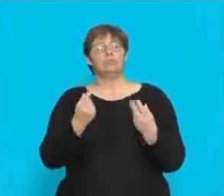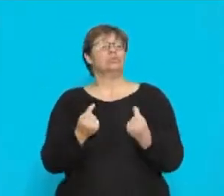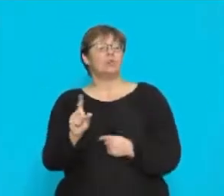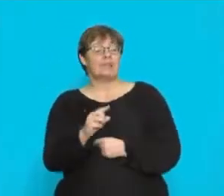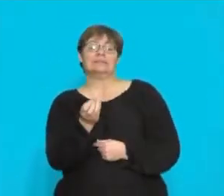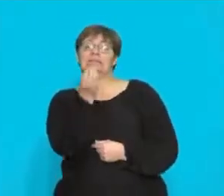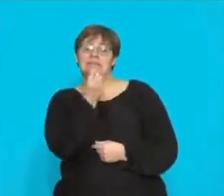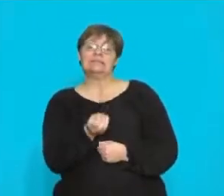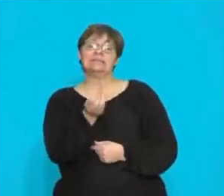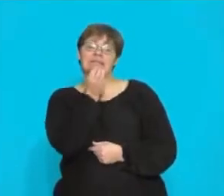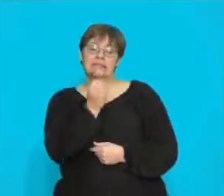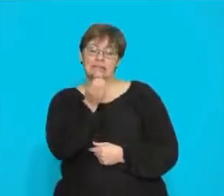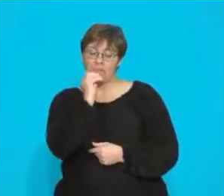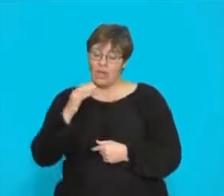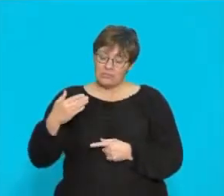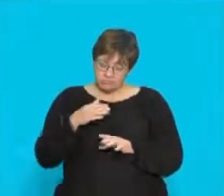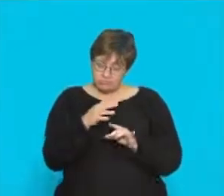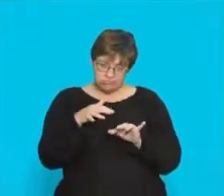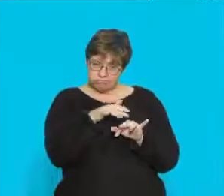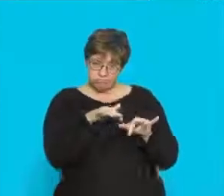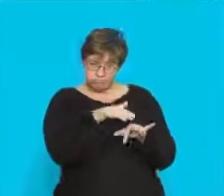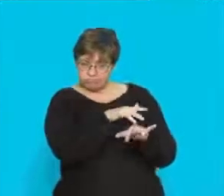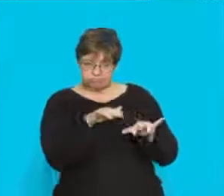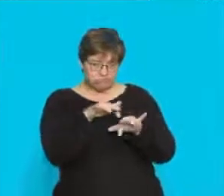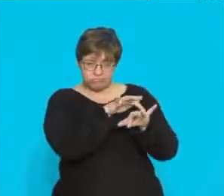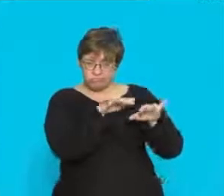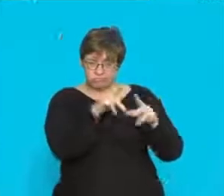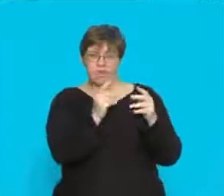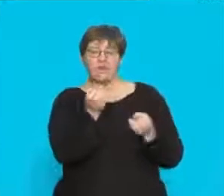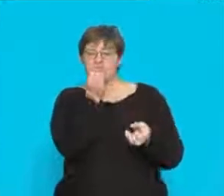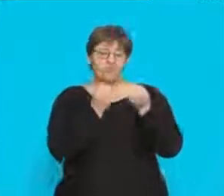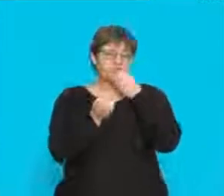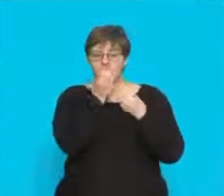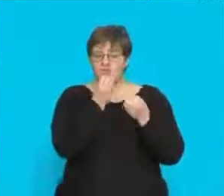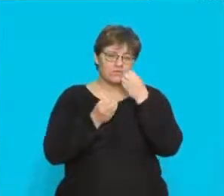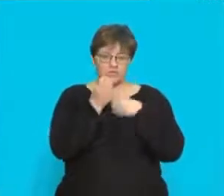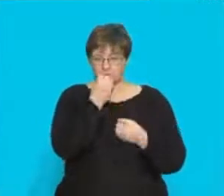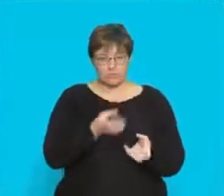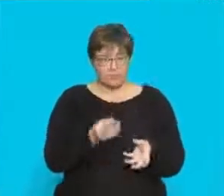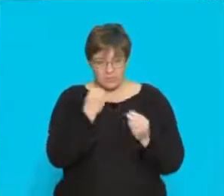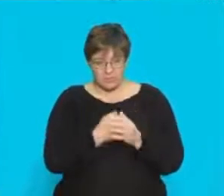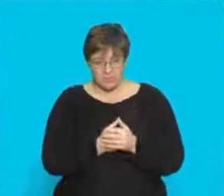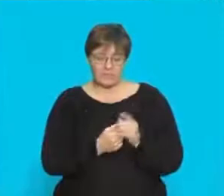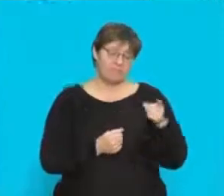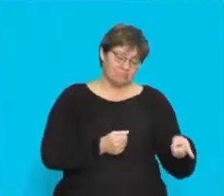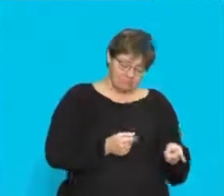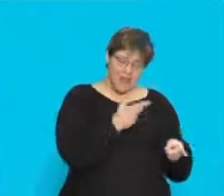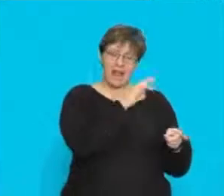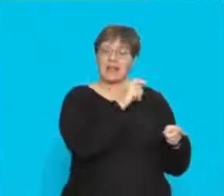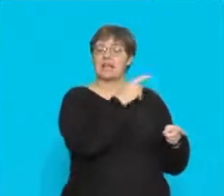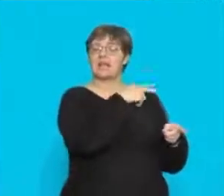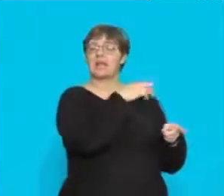doing. They need to swim around or to move, and they need to get the food. Whereas the algae